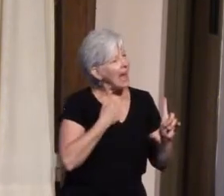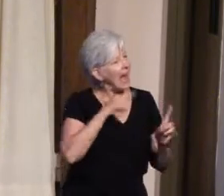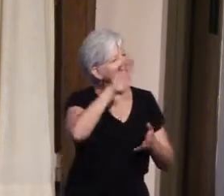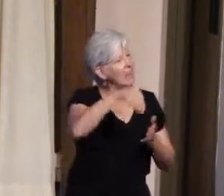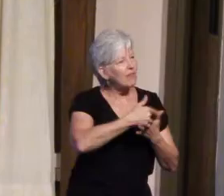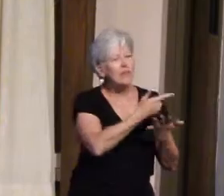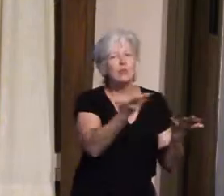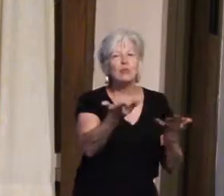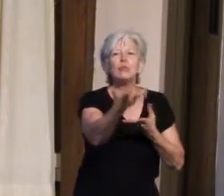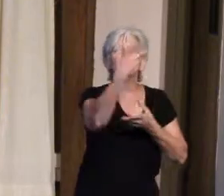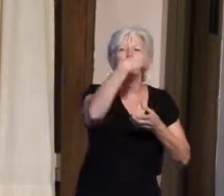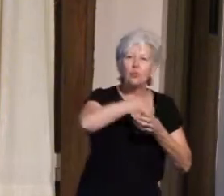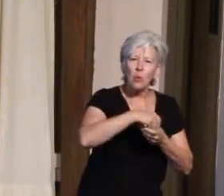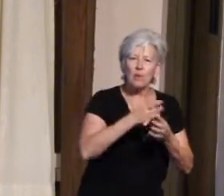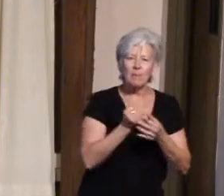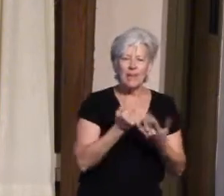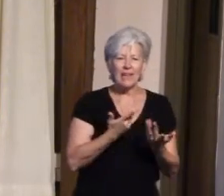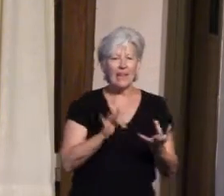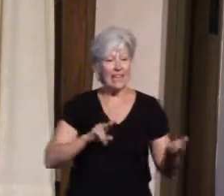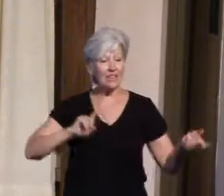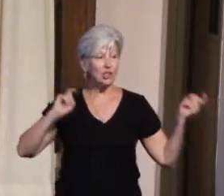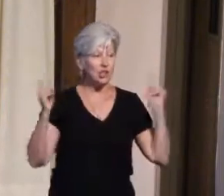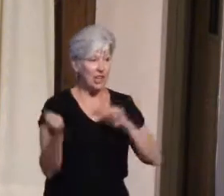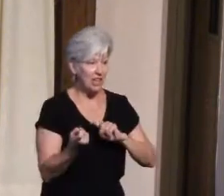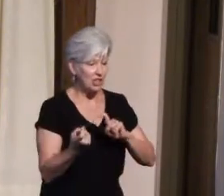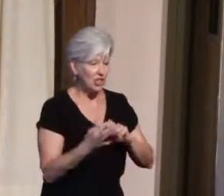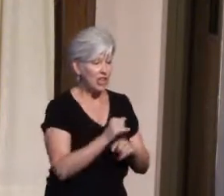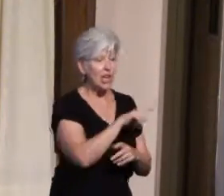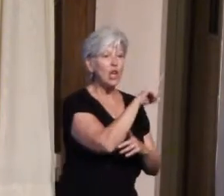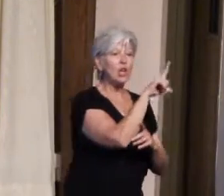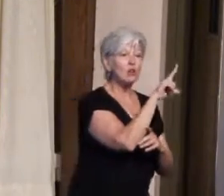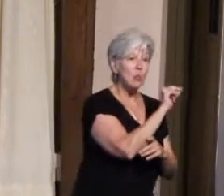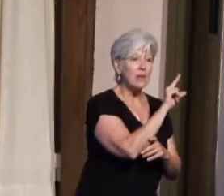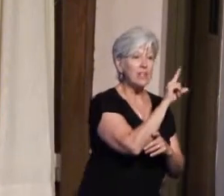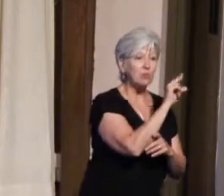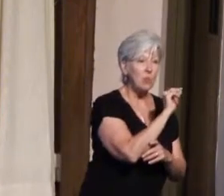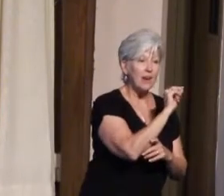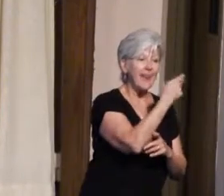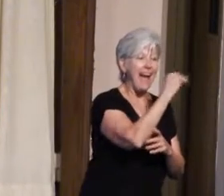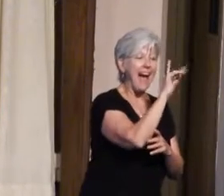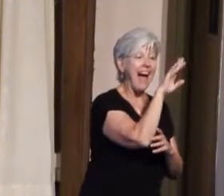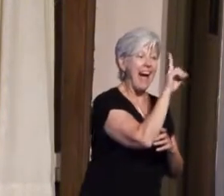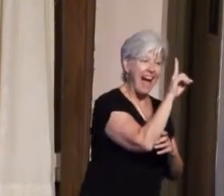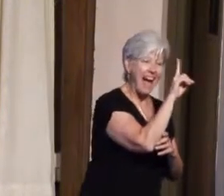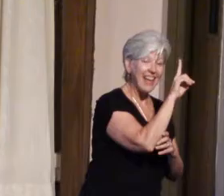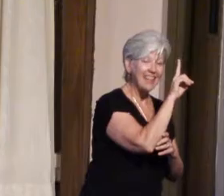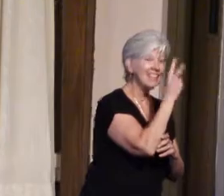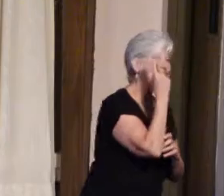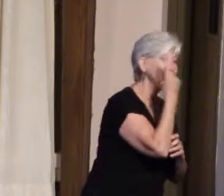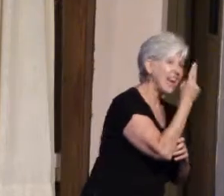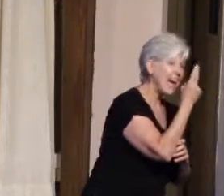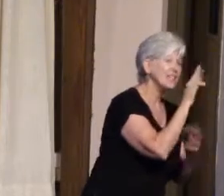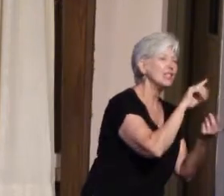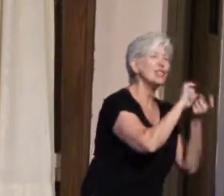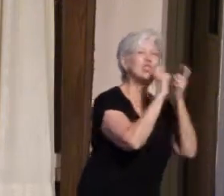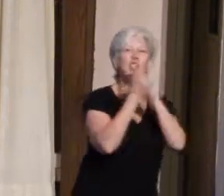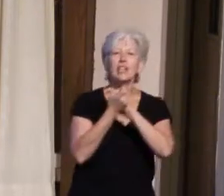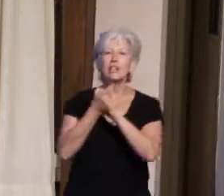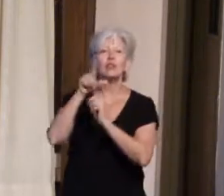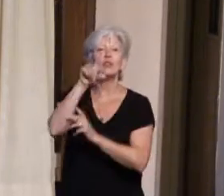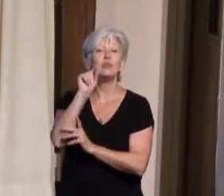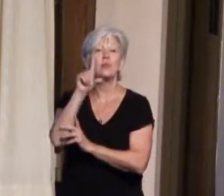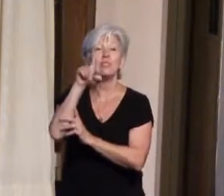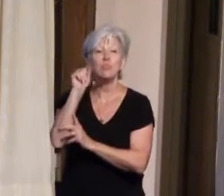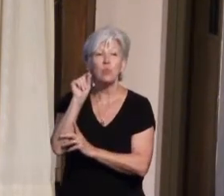to 2020 kind sight. And be very gentle with ourselves as we move through this process. To